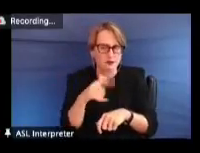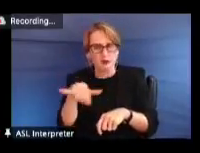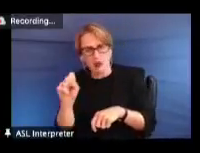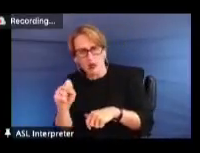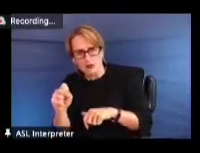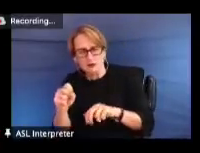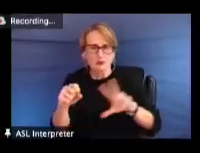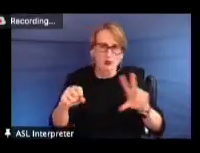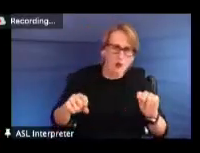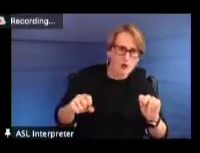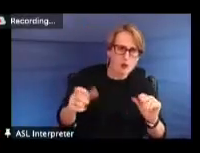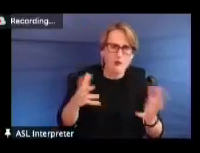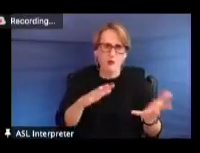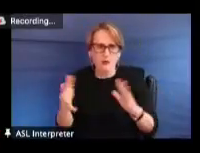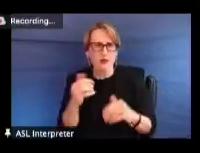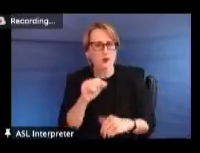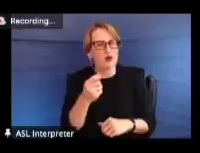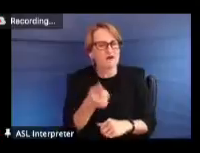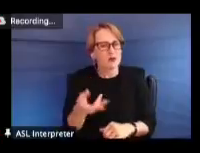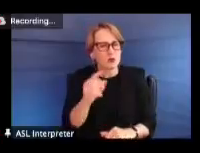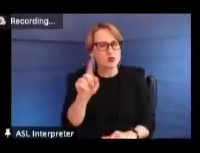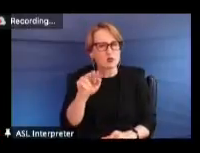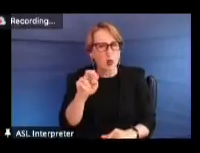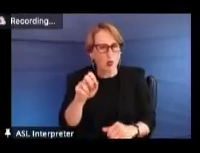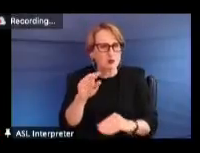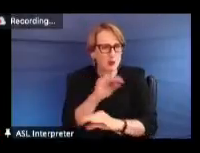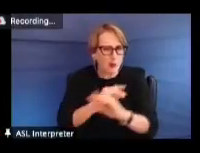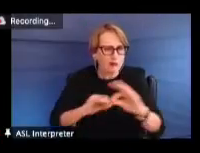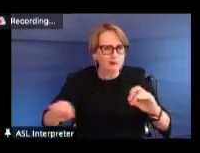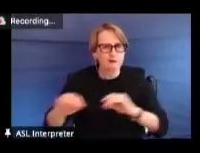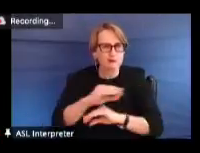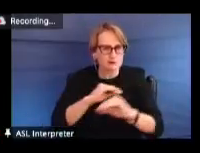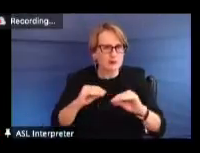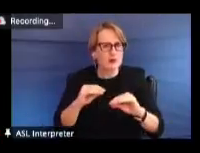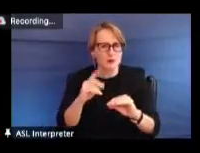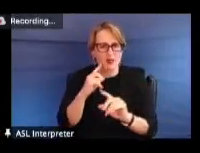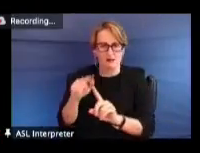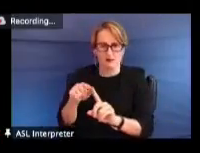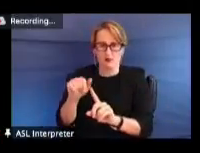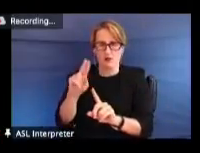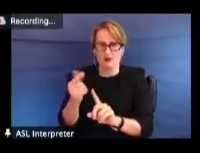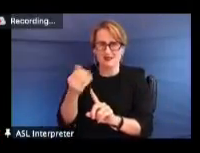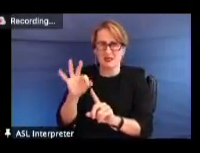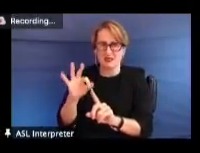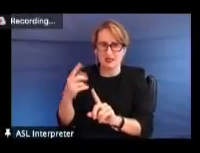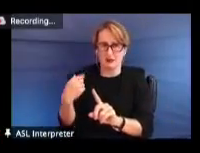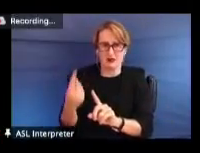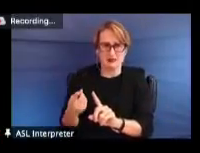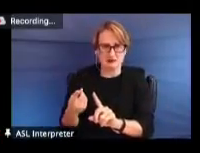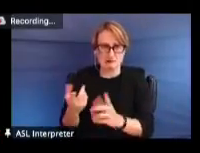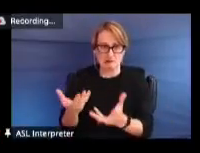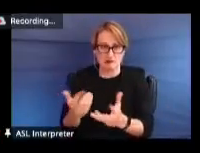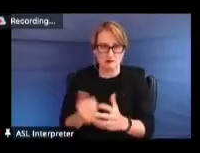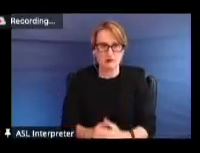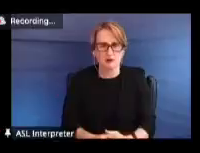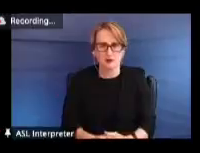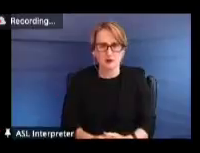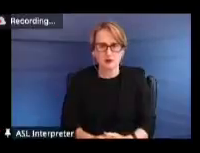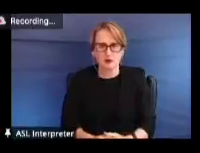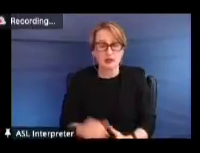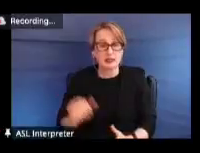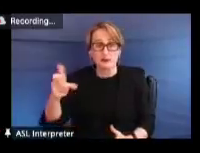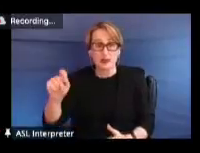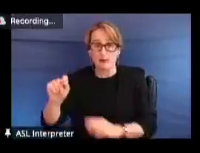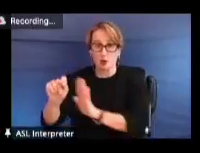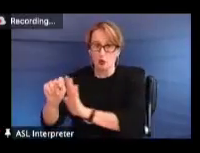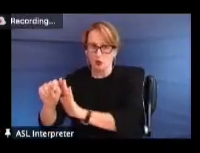I think there were a couple of zones that got shifted through there, but that one has been on for a bit. So not September though.